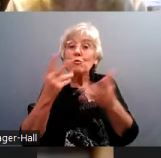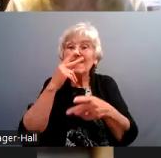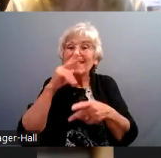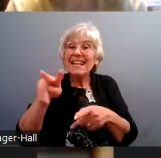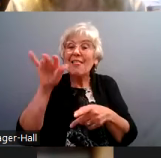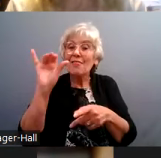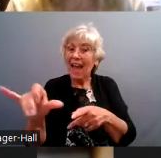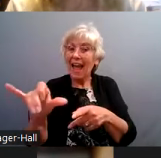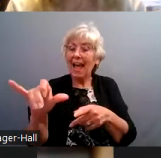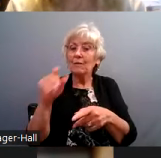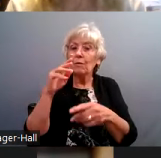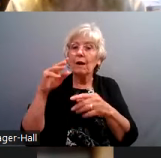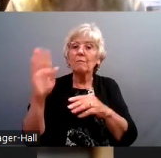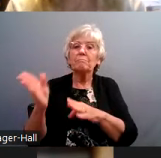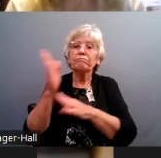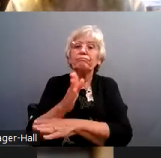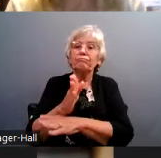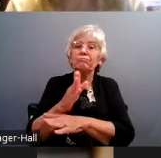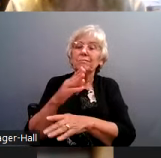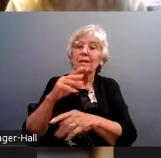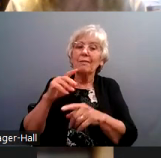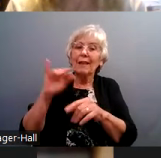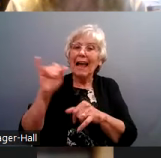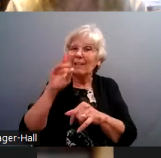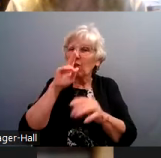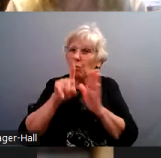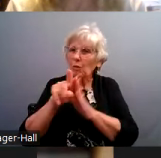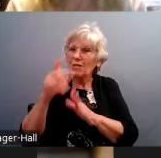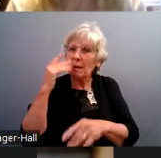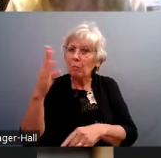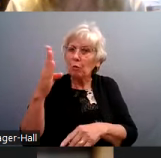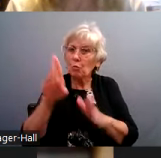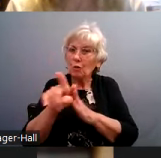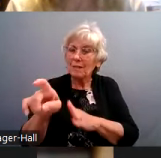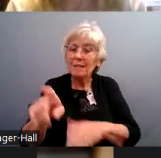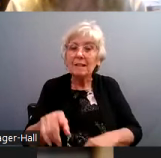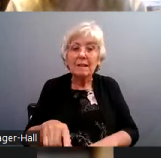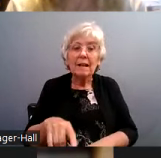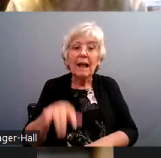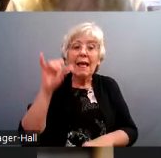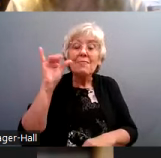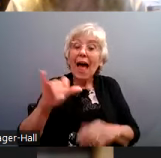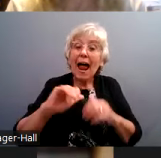like. And it's transmitted by direct contact with an affected